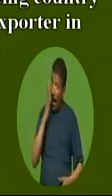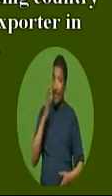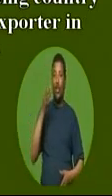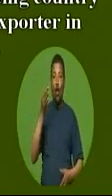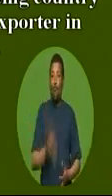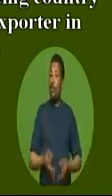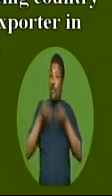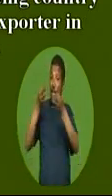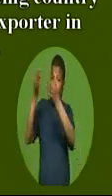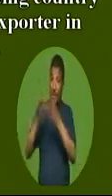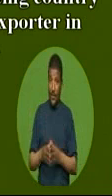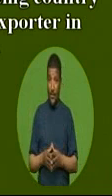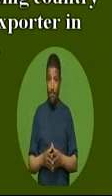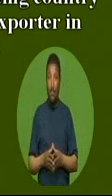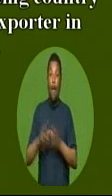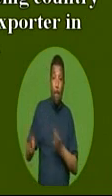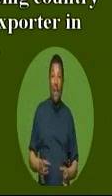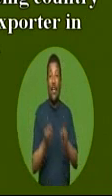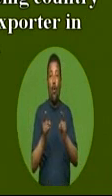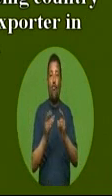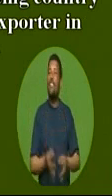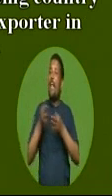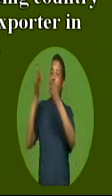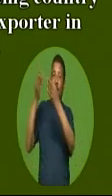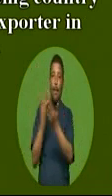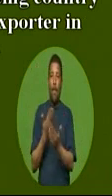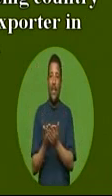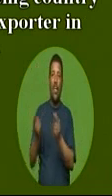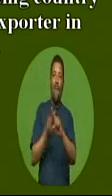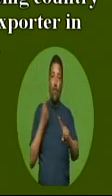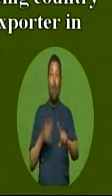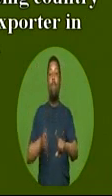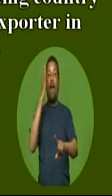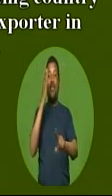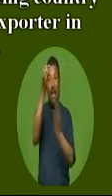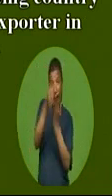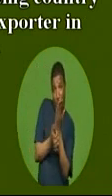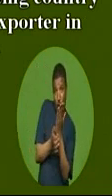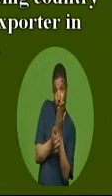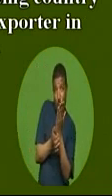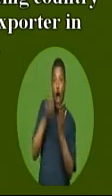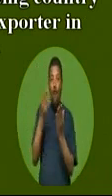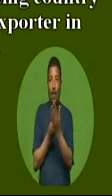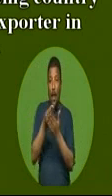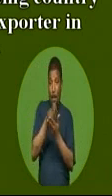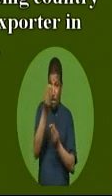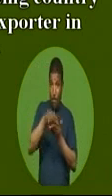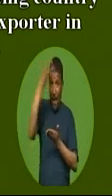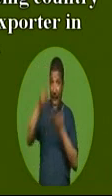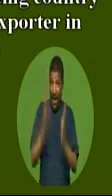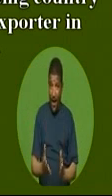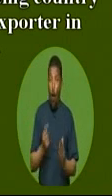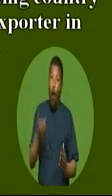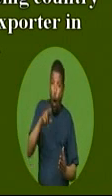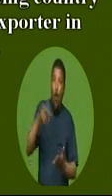Banker's transfer is a method of transferring money from the bank account of the buyer or the